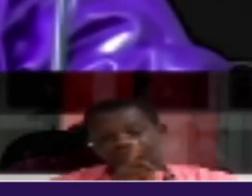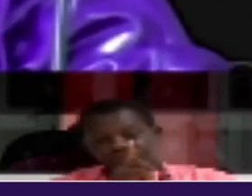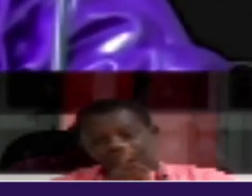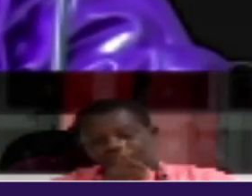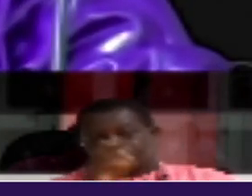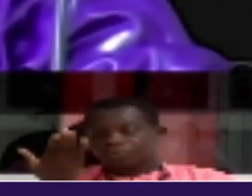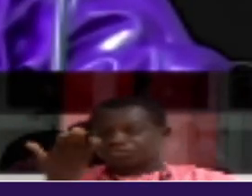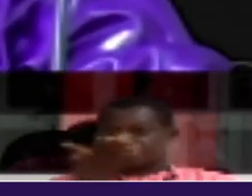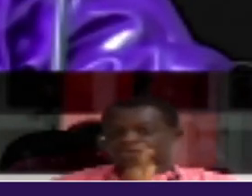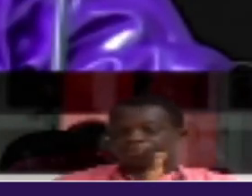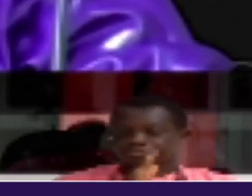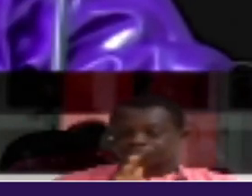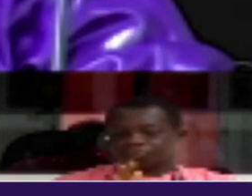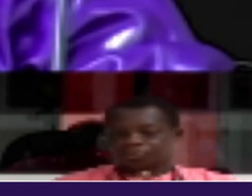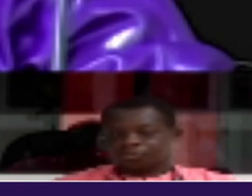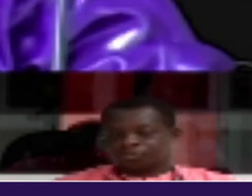from